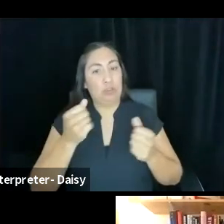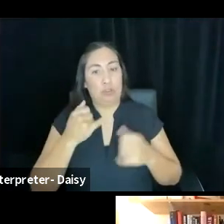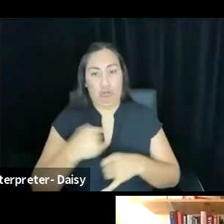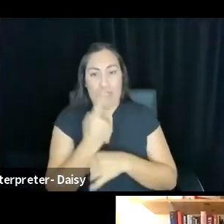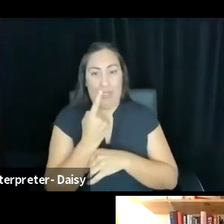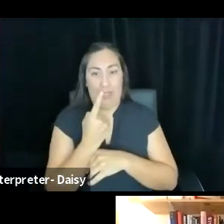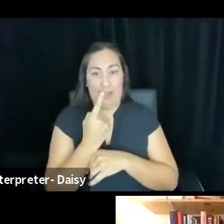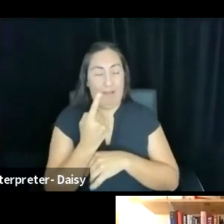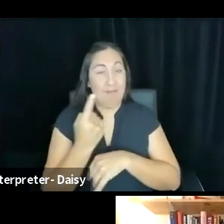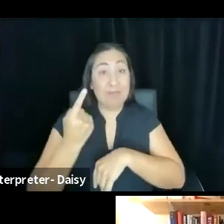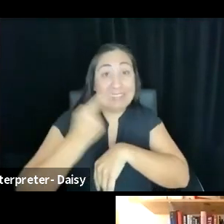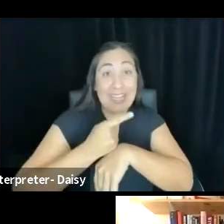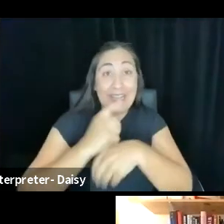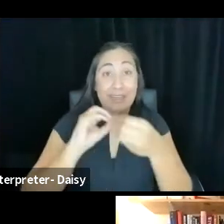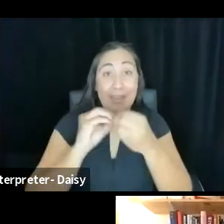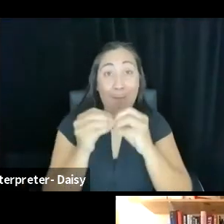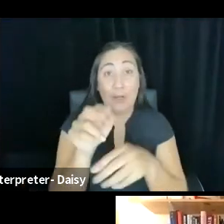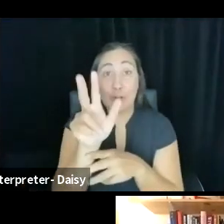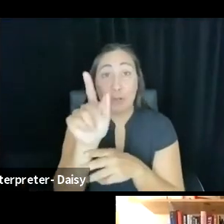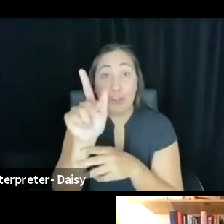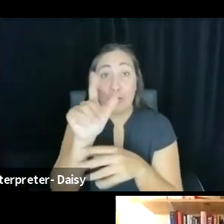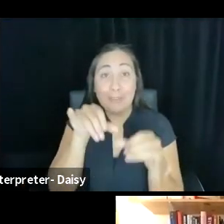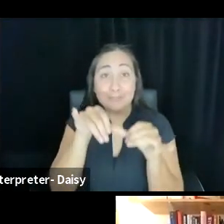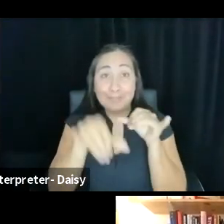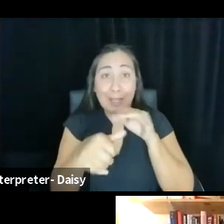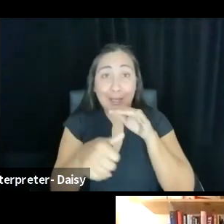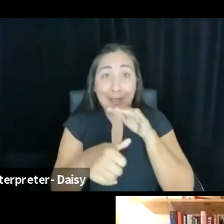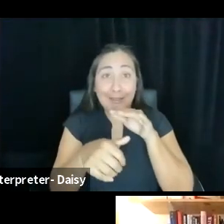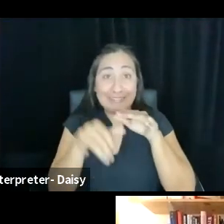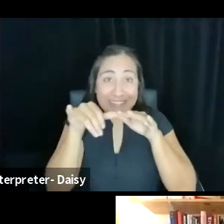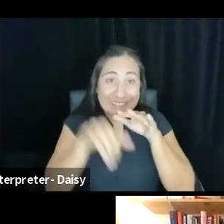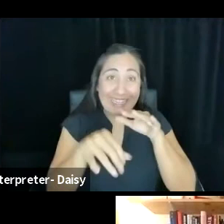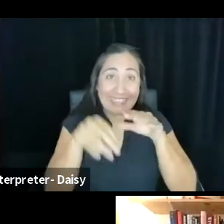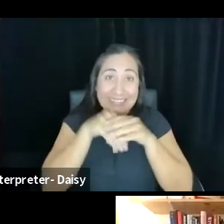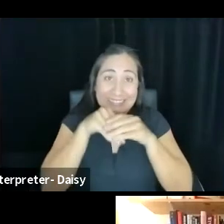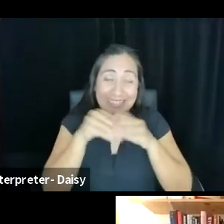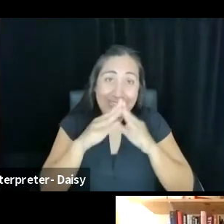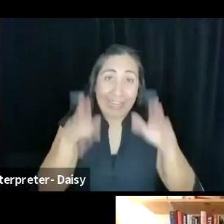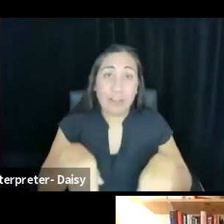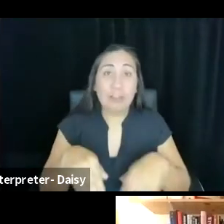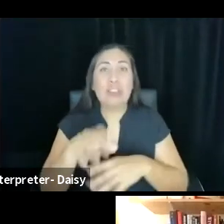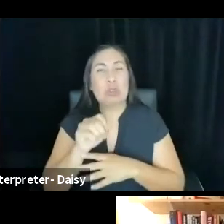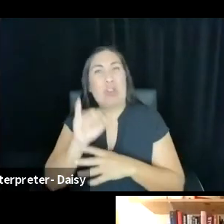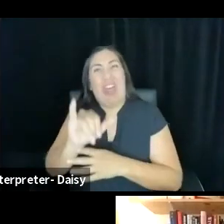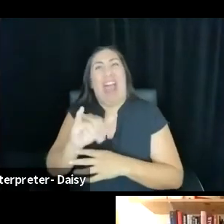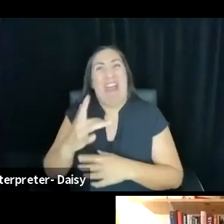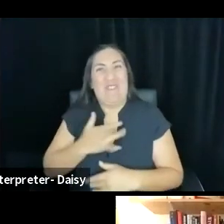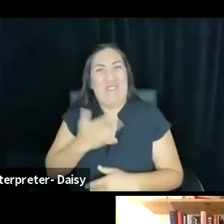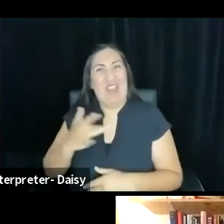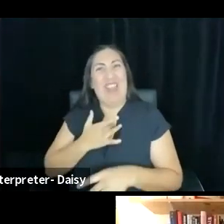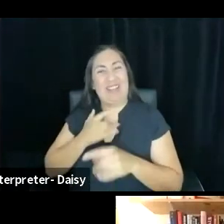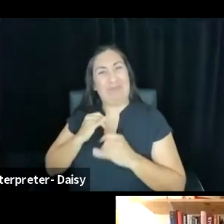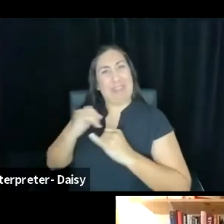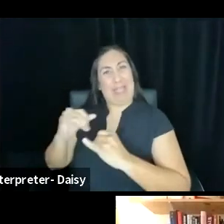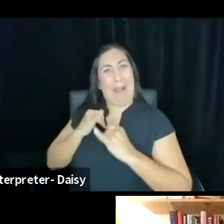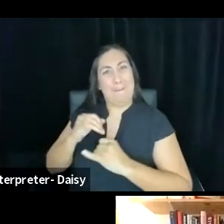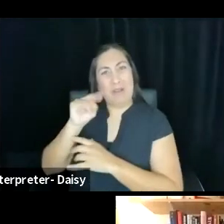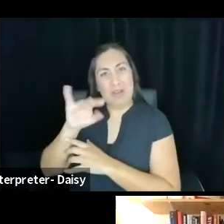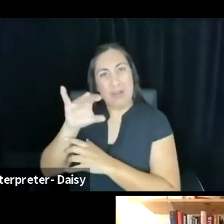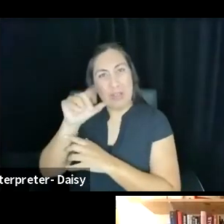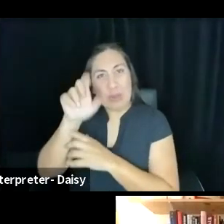the inside, or at least this version of an inside. So the tightness that really resonates with me, and also feeling,